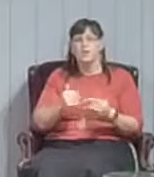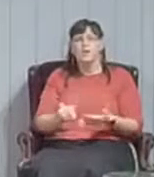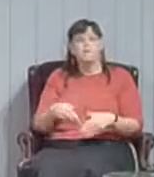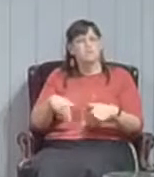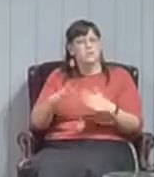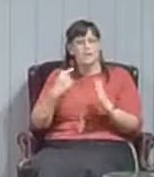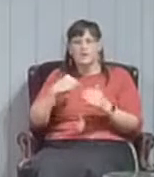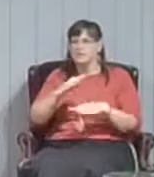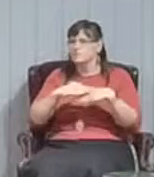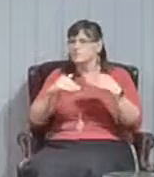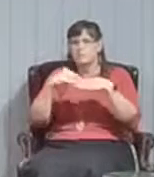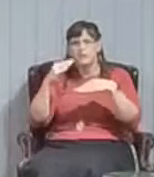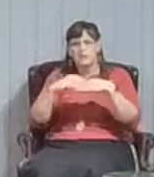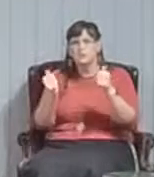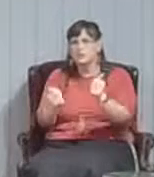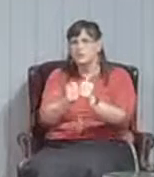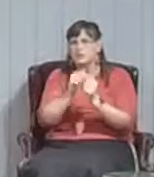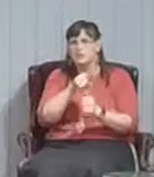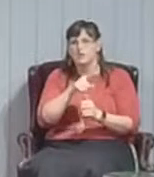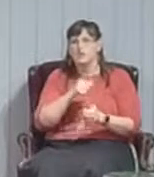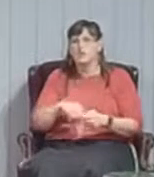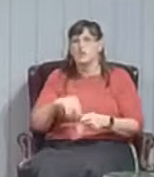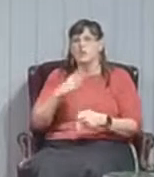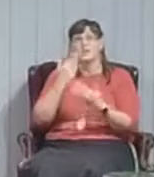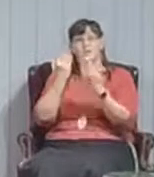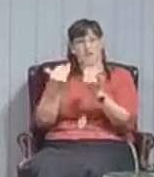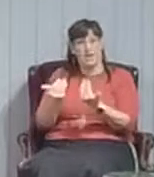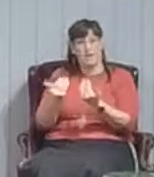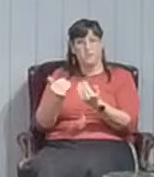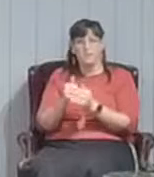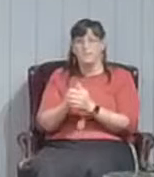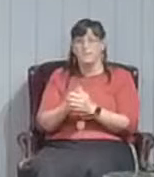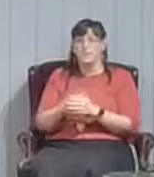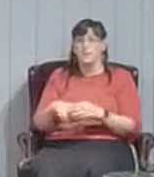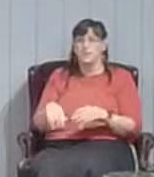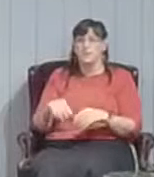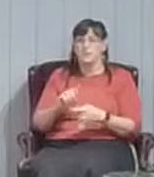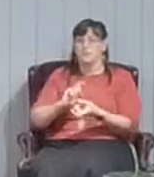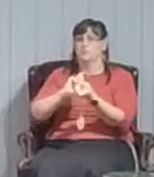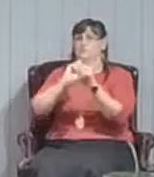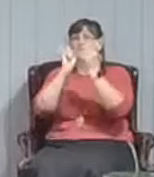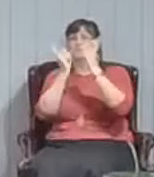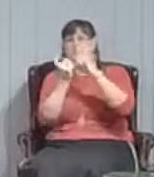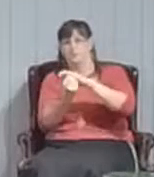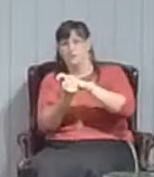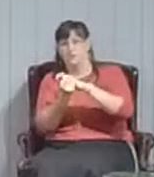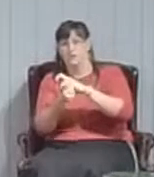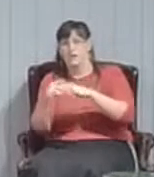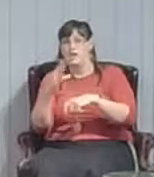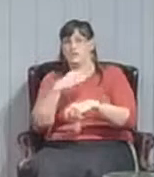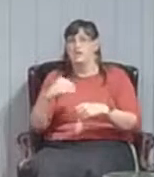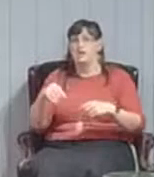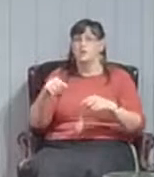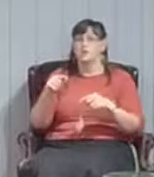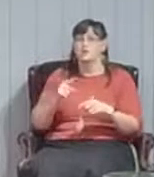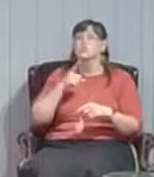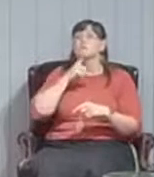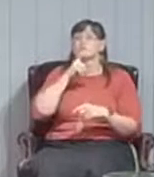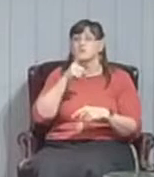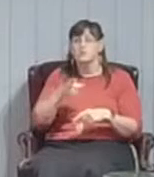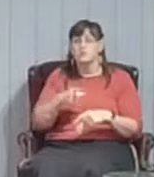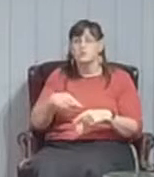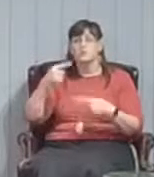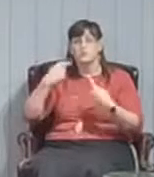us build the temple with you," are now completely changed their tune and are literally